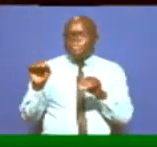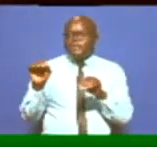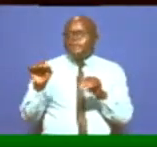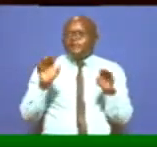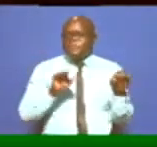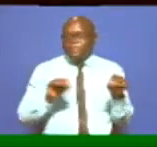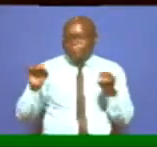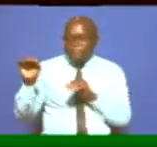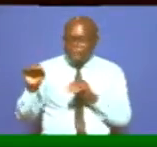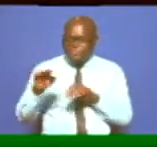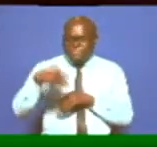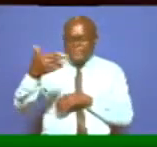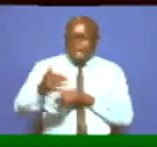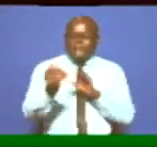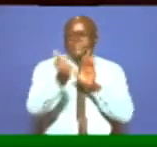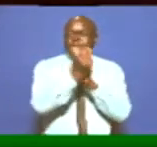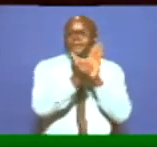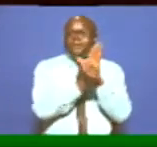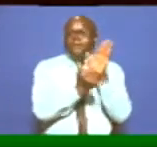the next order.